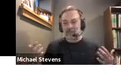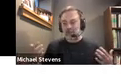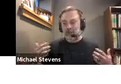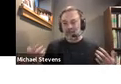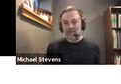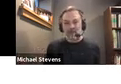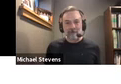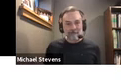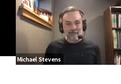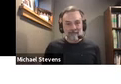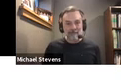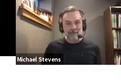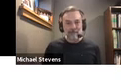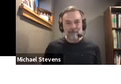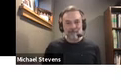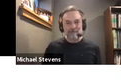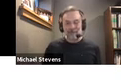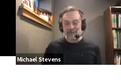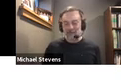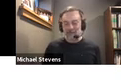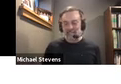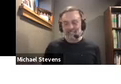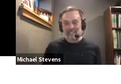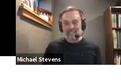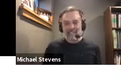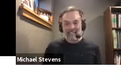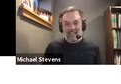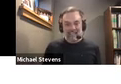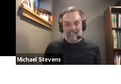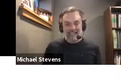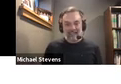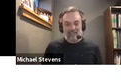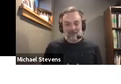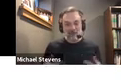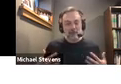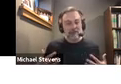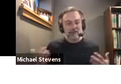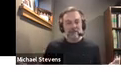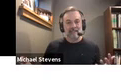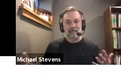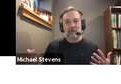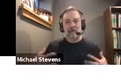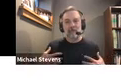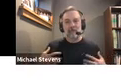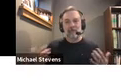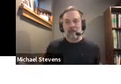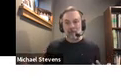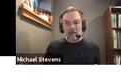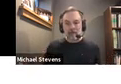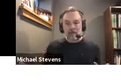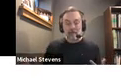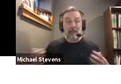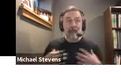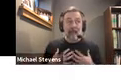here. So good morning from Seattle. We are grateful that you guys are attending and we are excited. We have